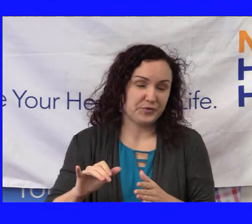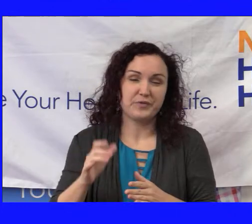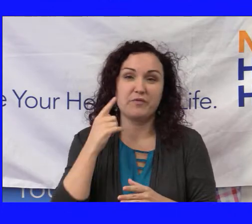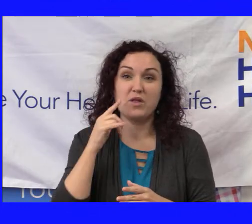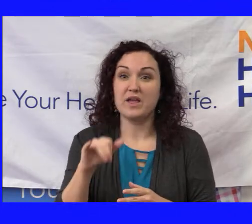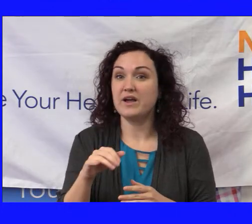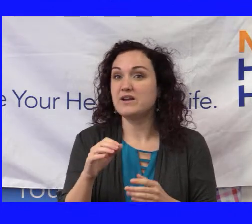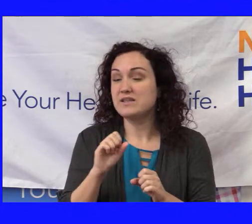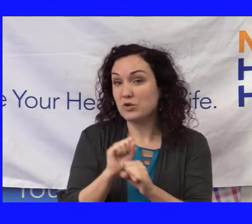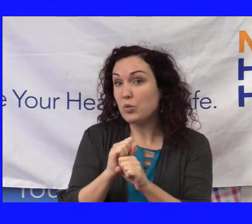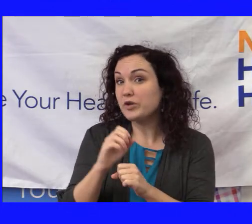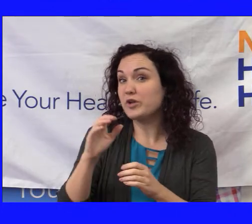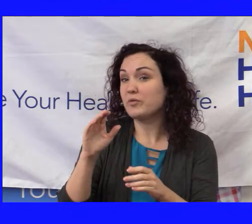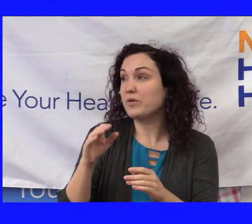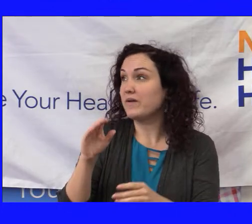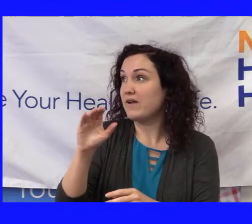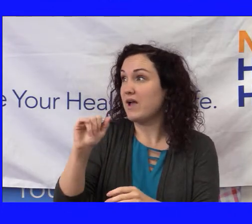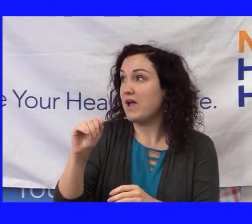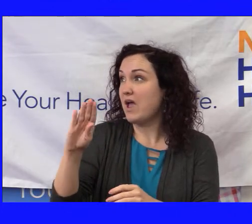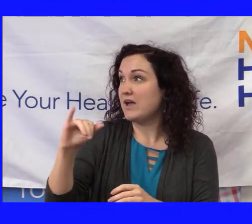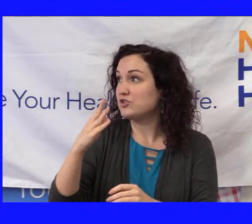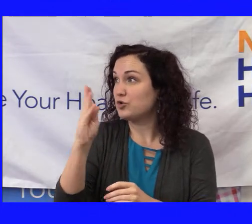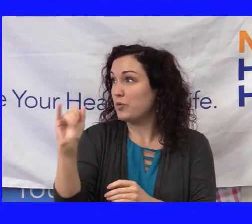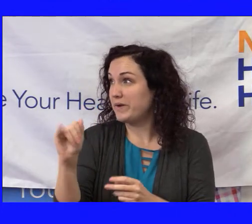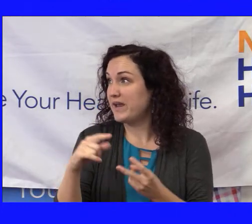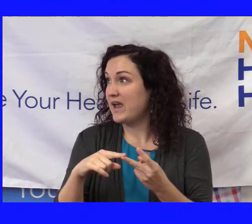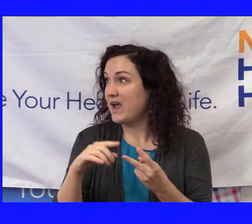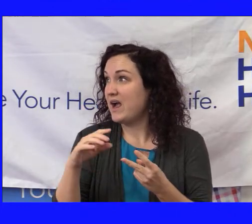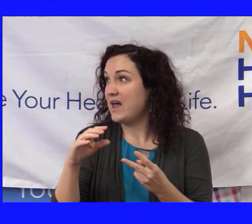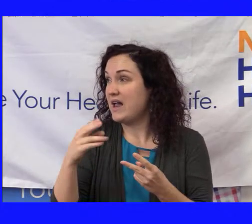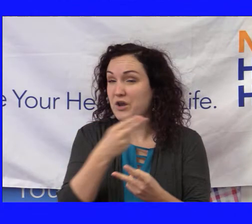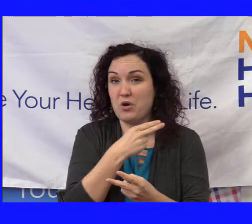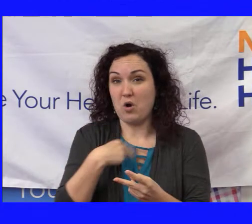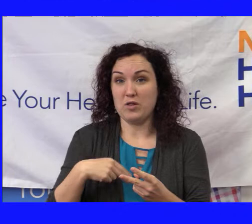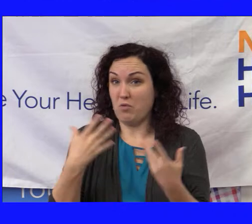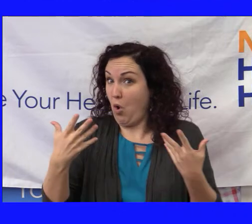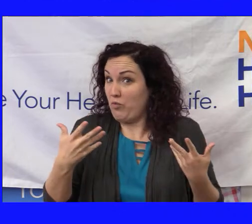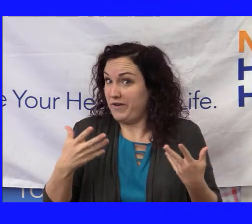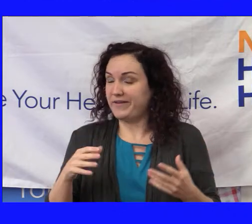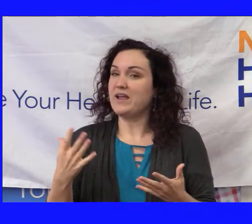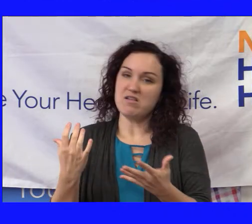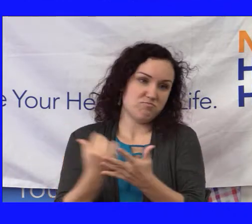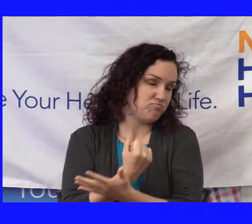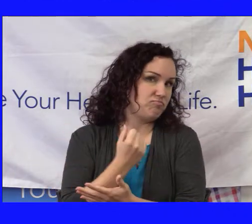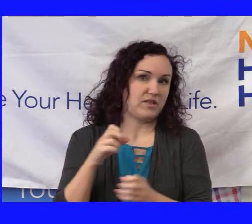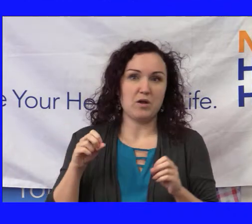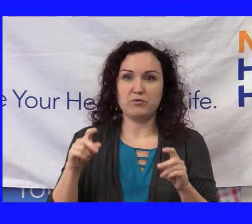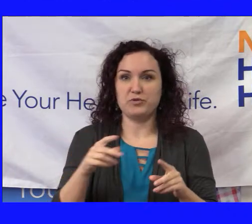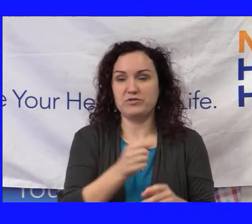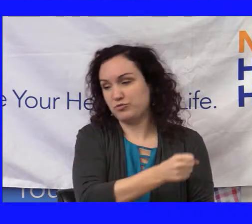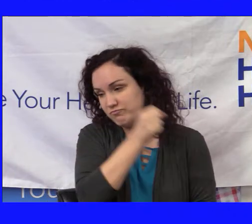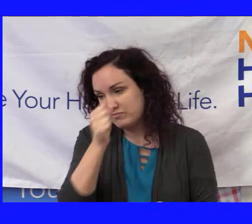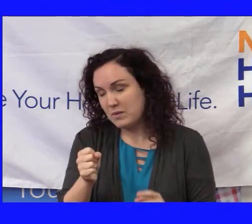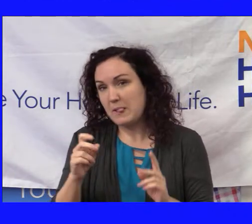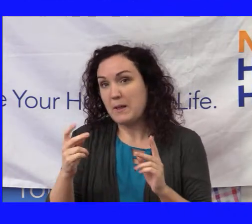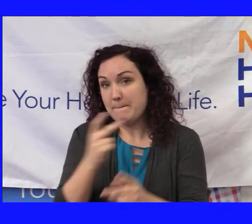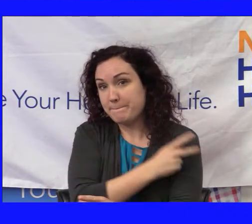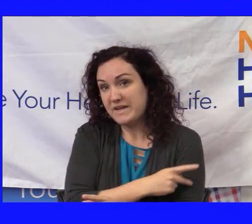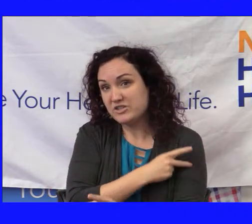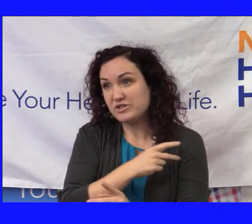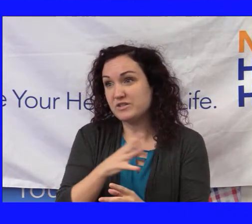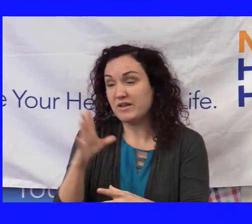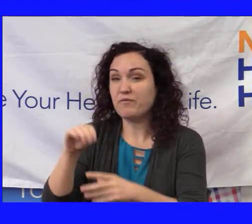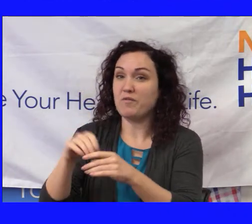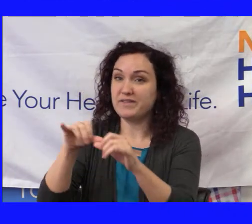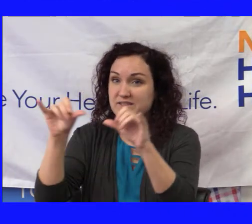at Jacobi, NCB, Harlem, and Met already, and is using that opportunity to triage patients around the system